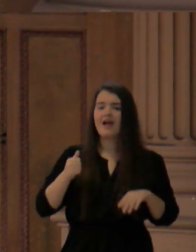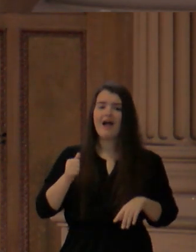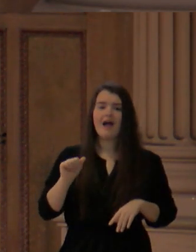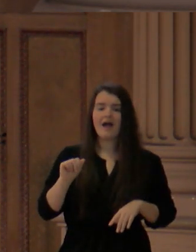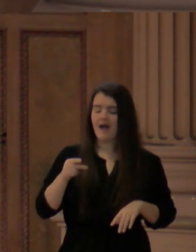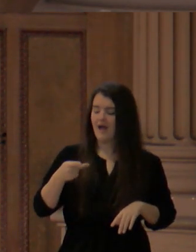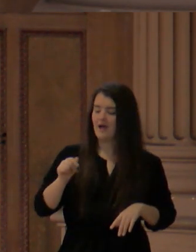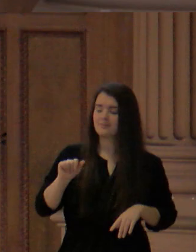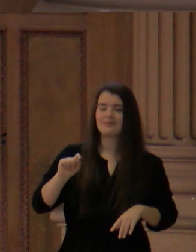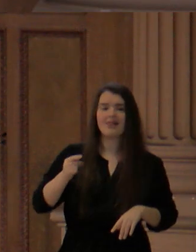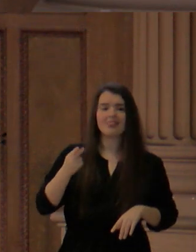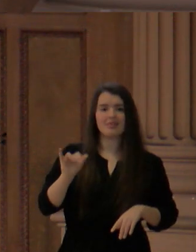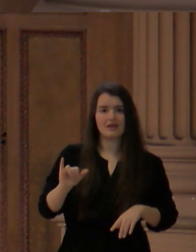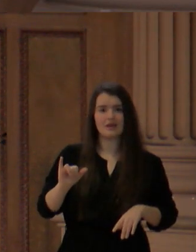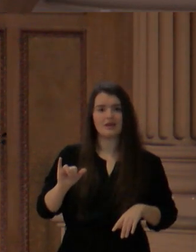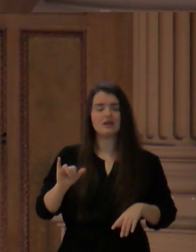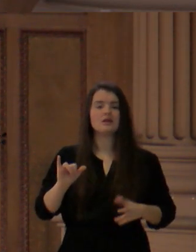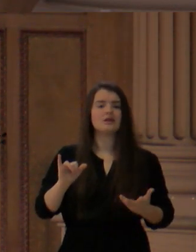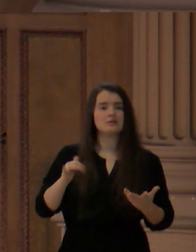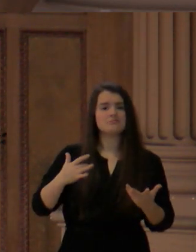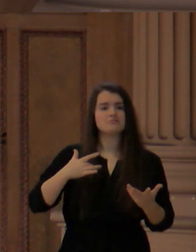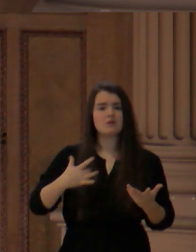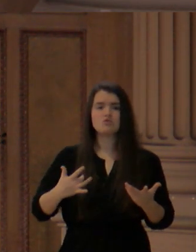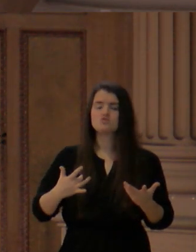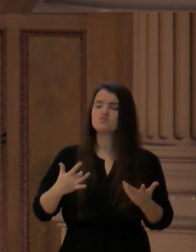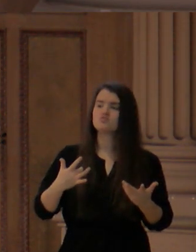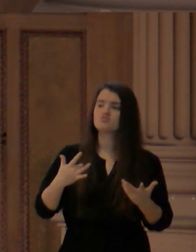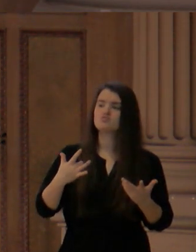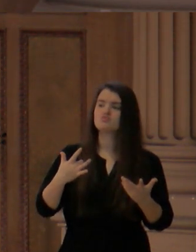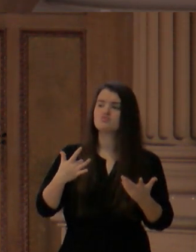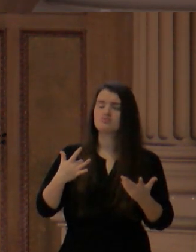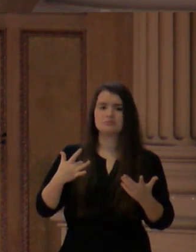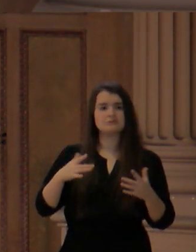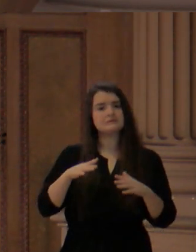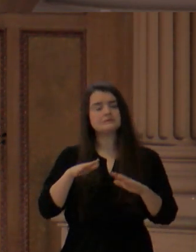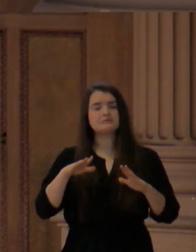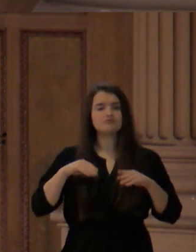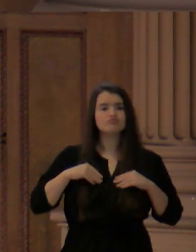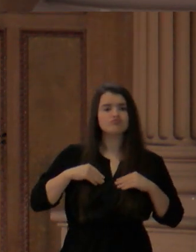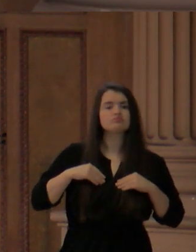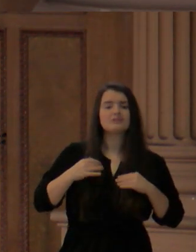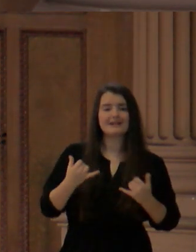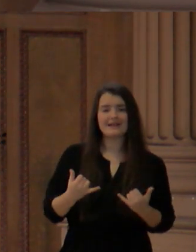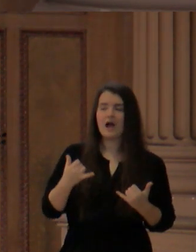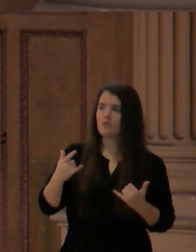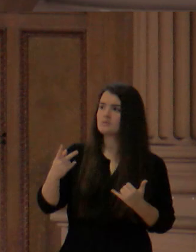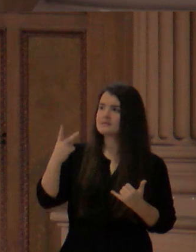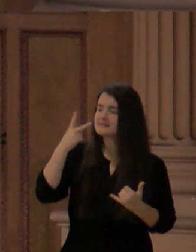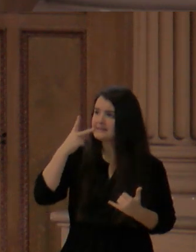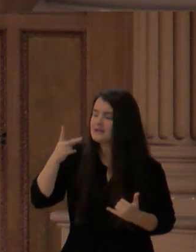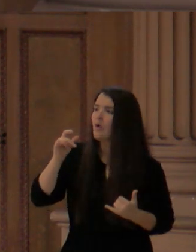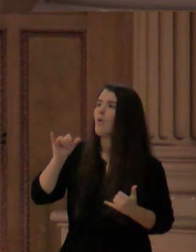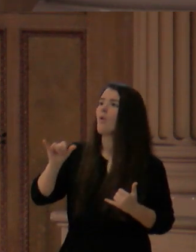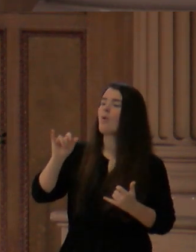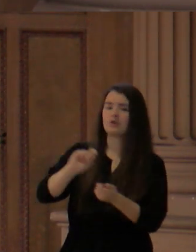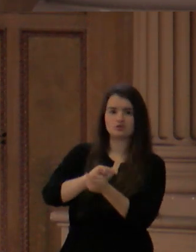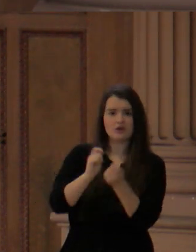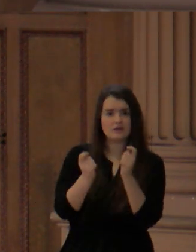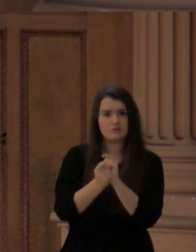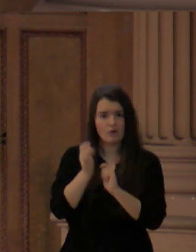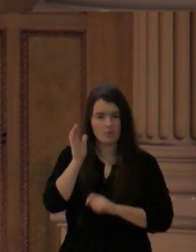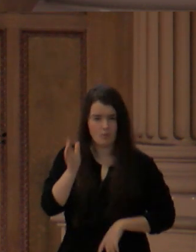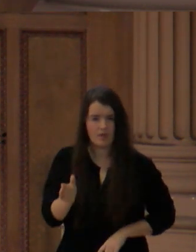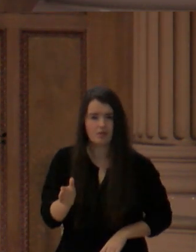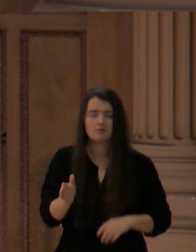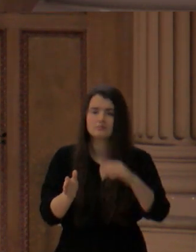lives. We open the Bible because we believe it's a book that shows us Jesus, and seeing Jesus is transformative. And so as